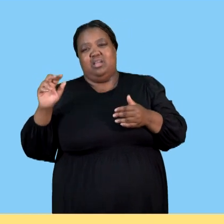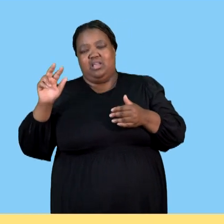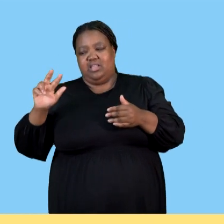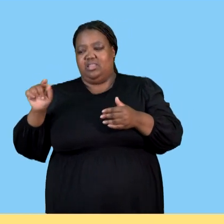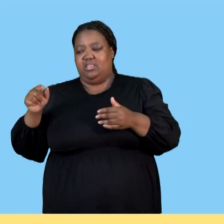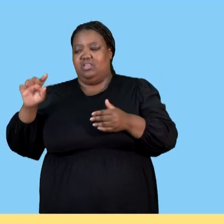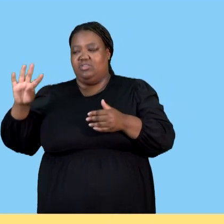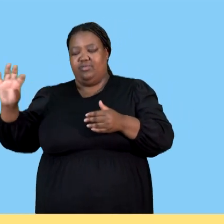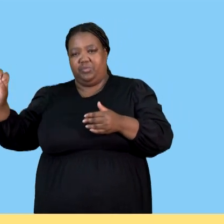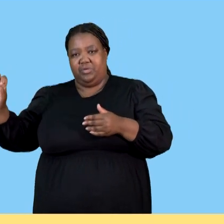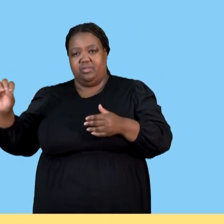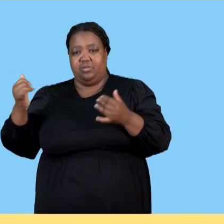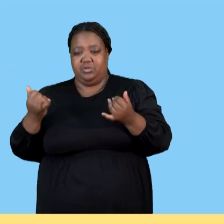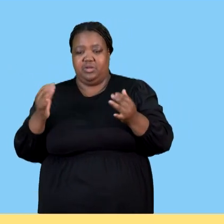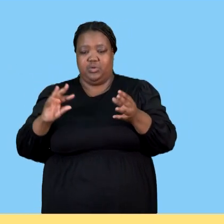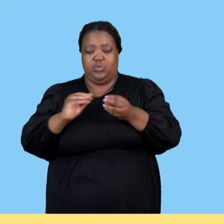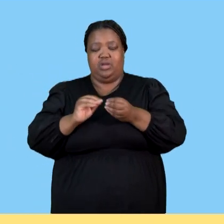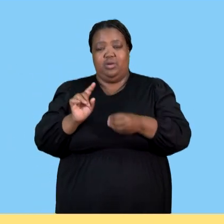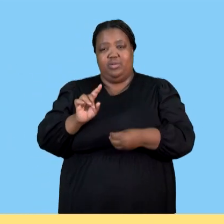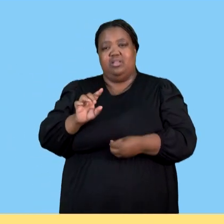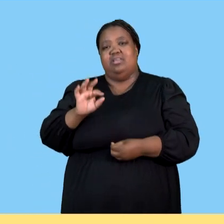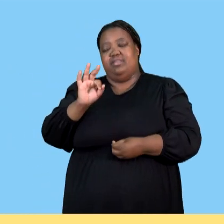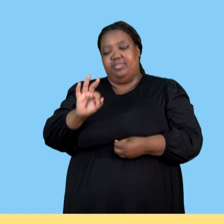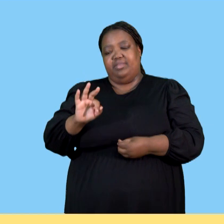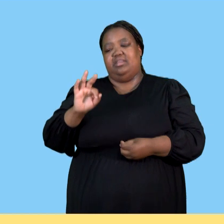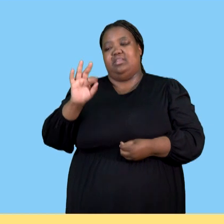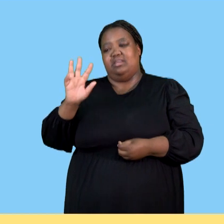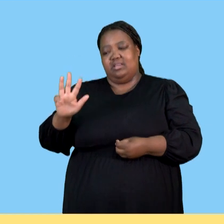8,400. That will give me